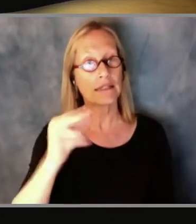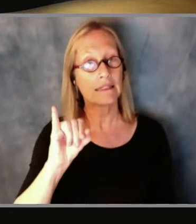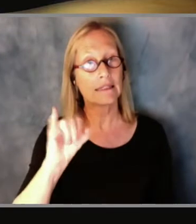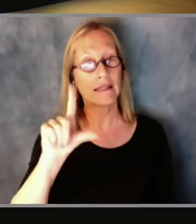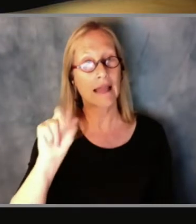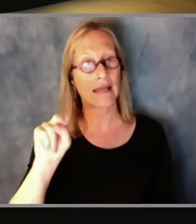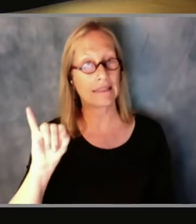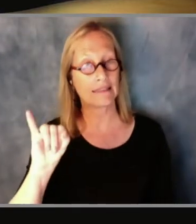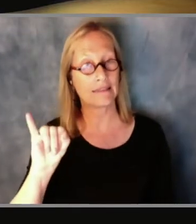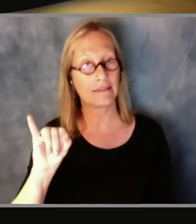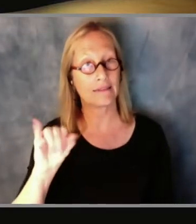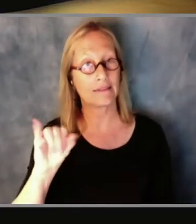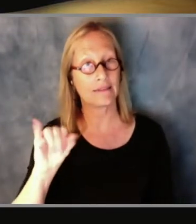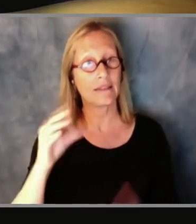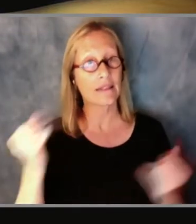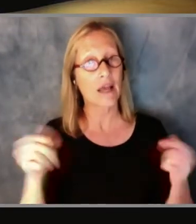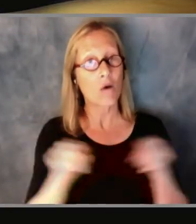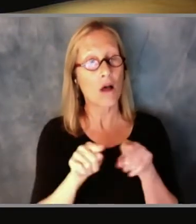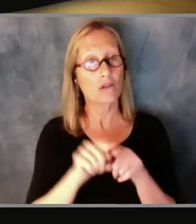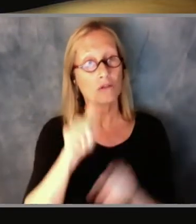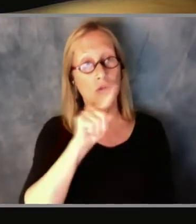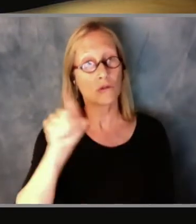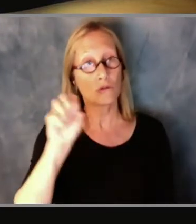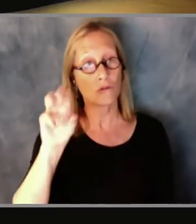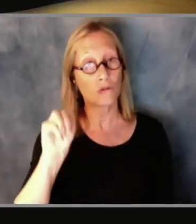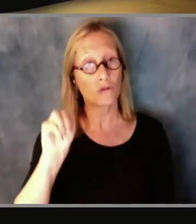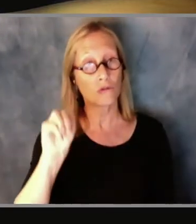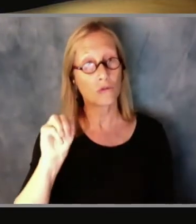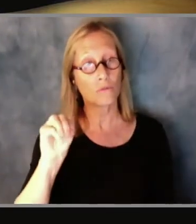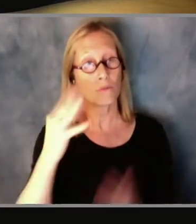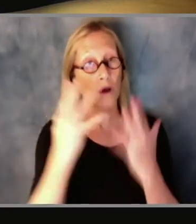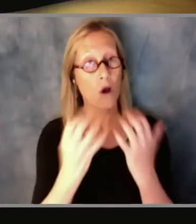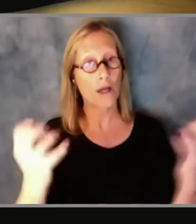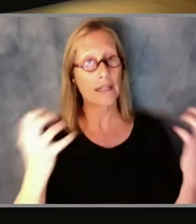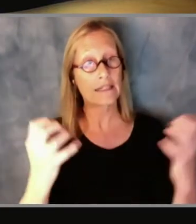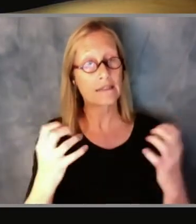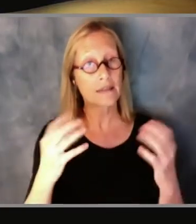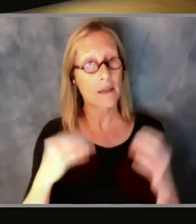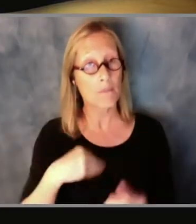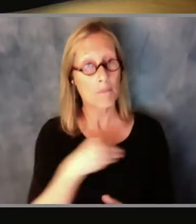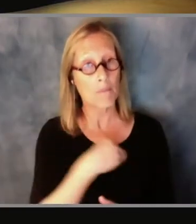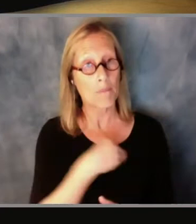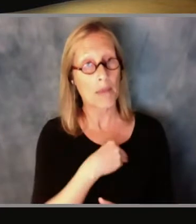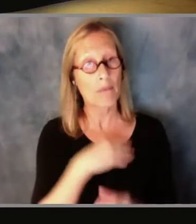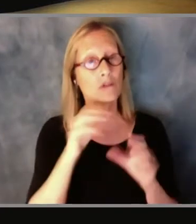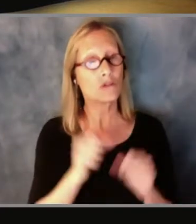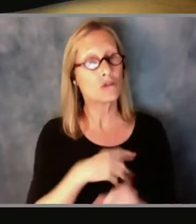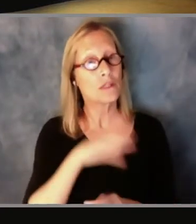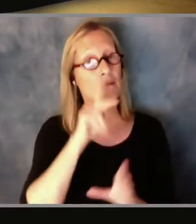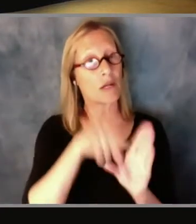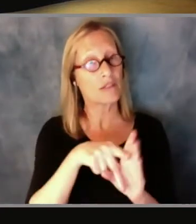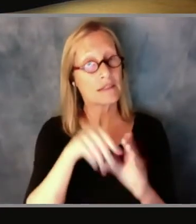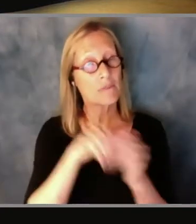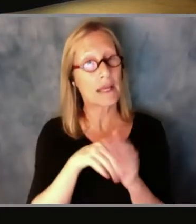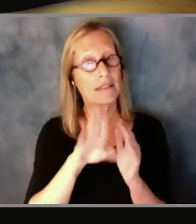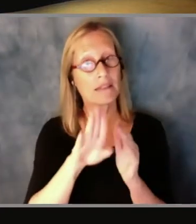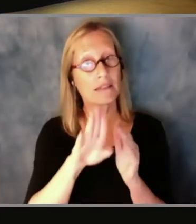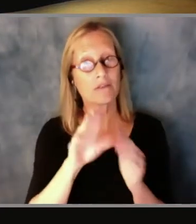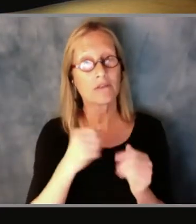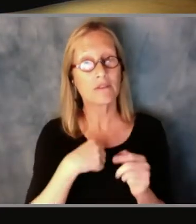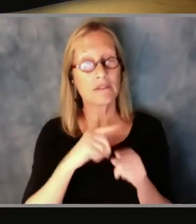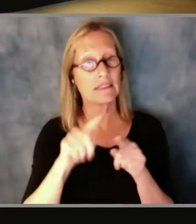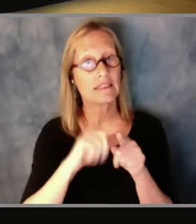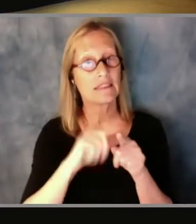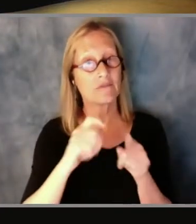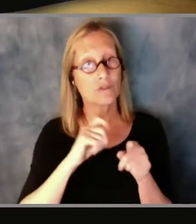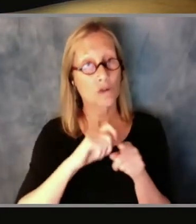members, you have the opportunity to participate in audience polls. Mahalo.